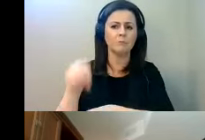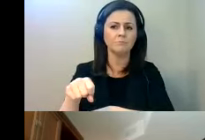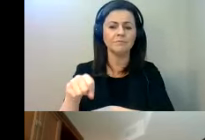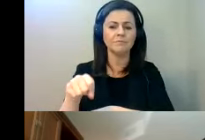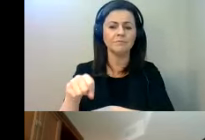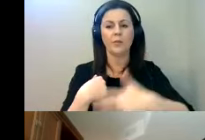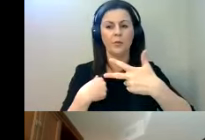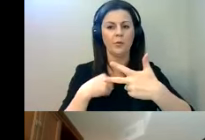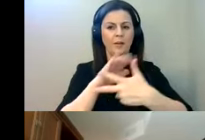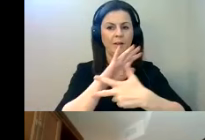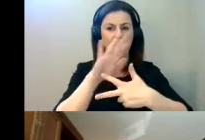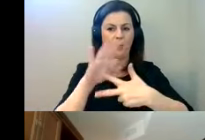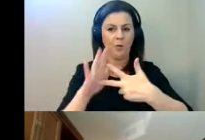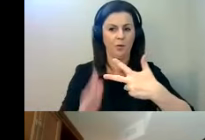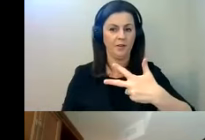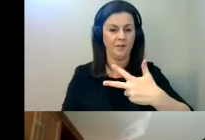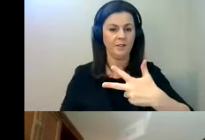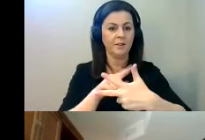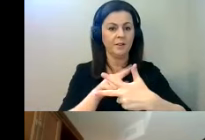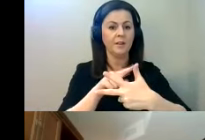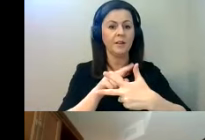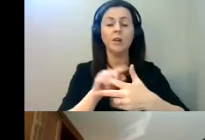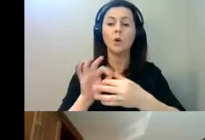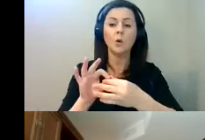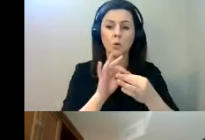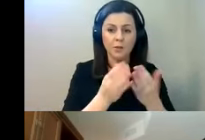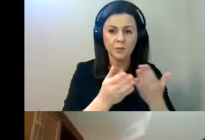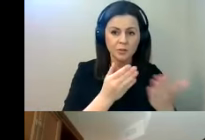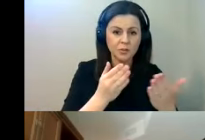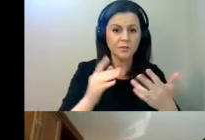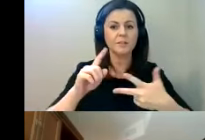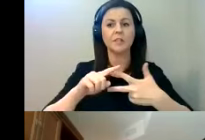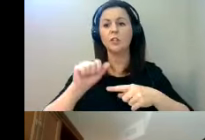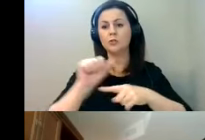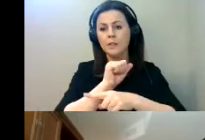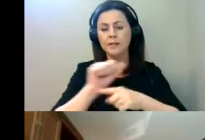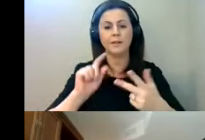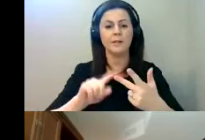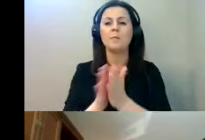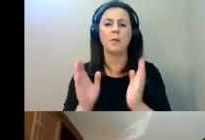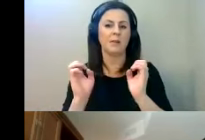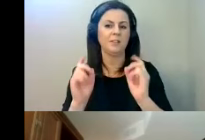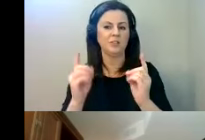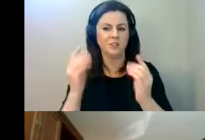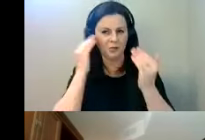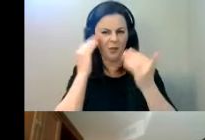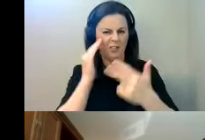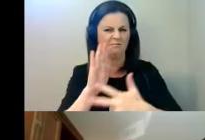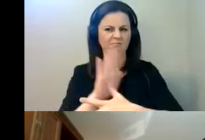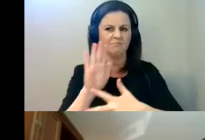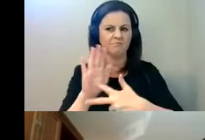is, as I mentioned, coordinating services, training, and public education and awareness. So we continue to do that,